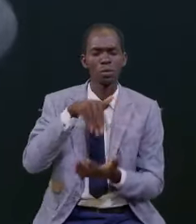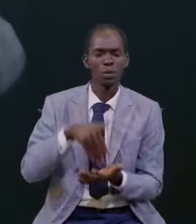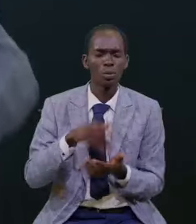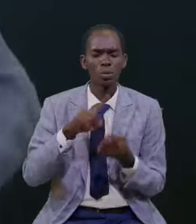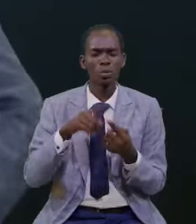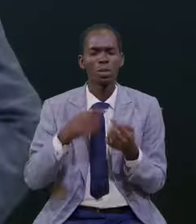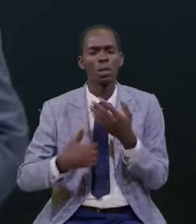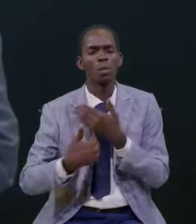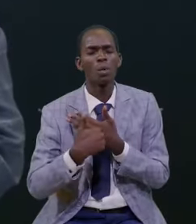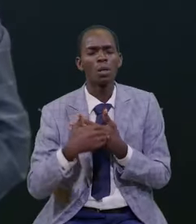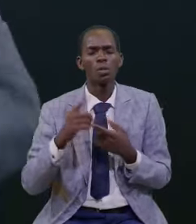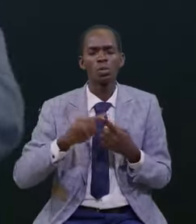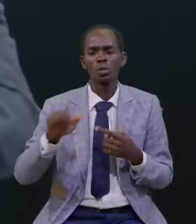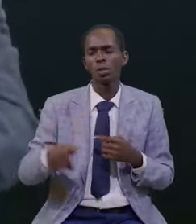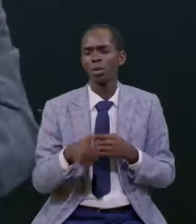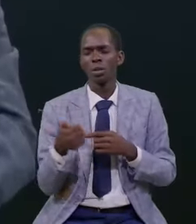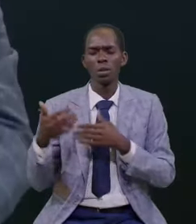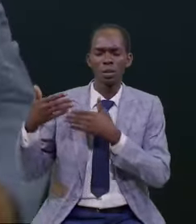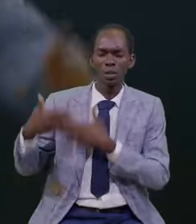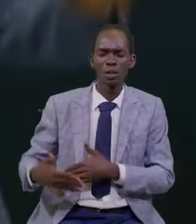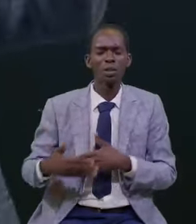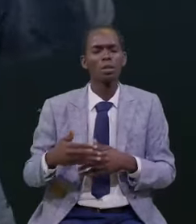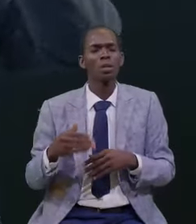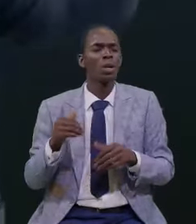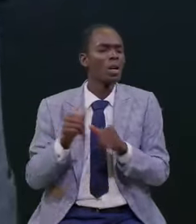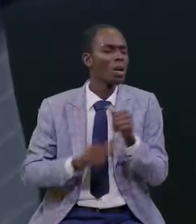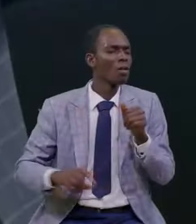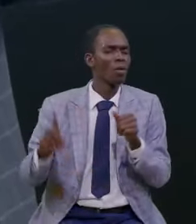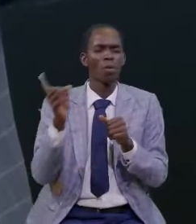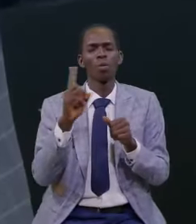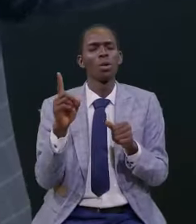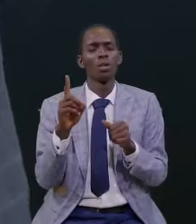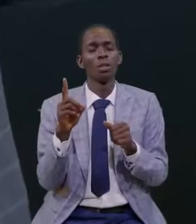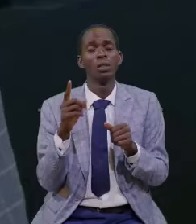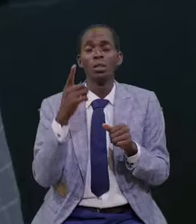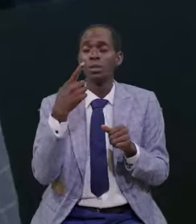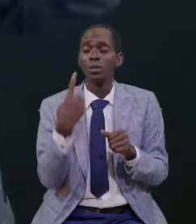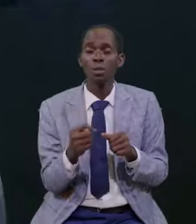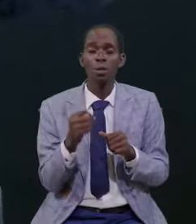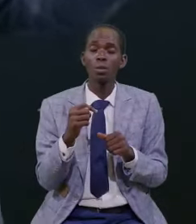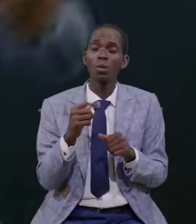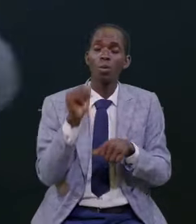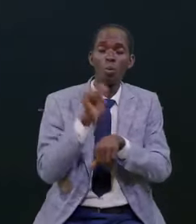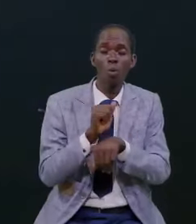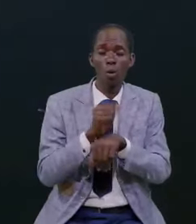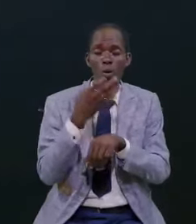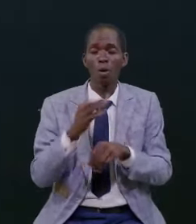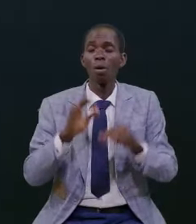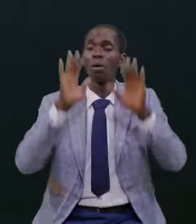to the other side, over the fence, everywhere, the work of miracle,